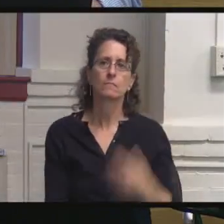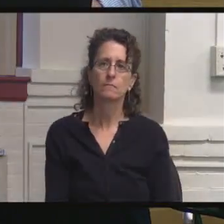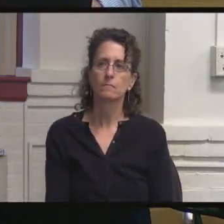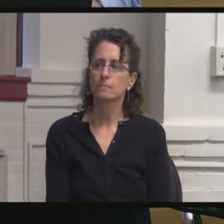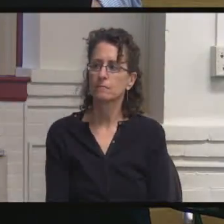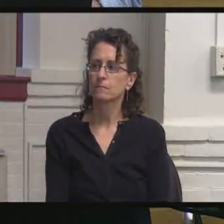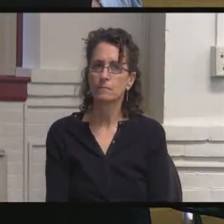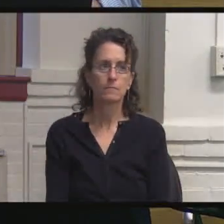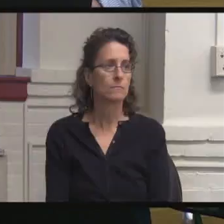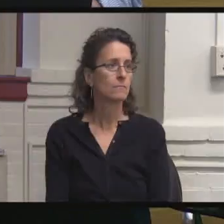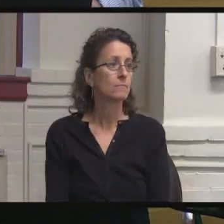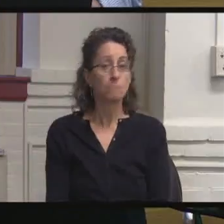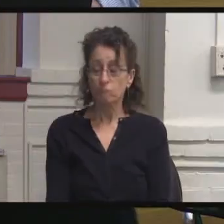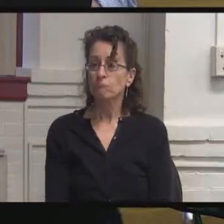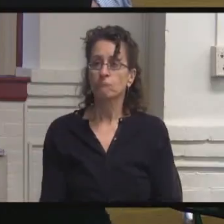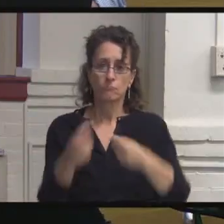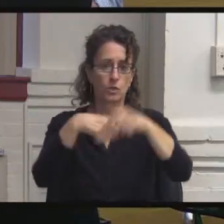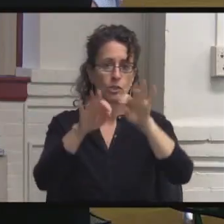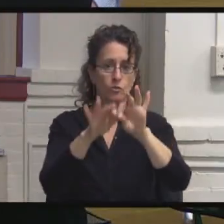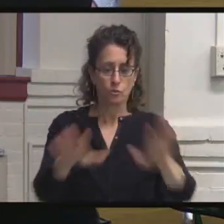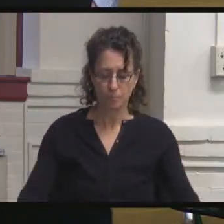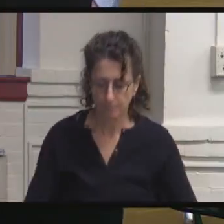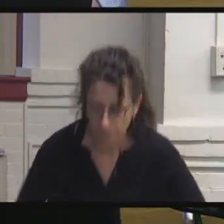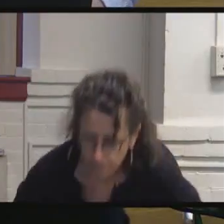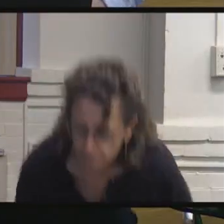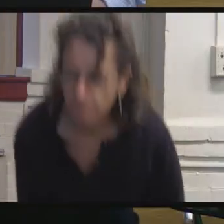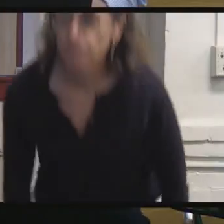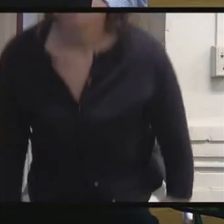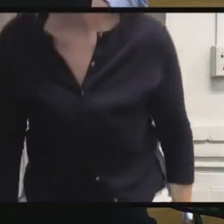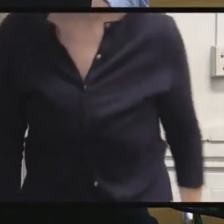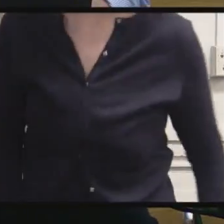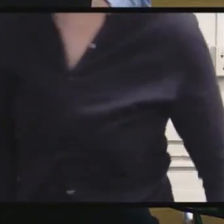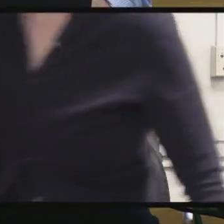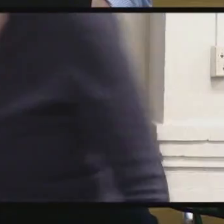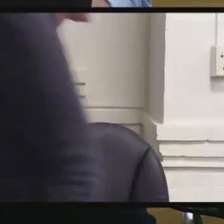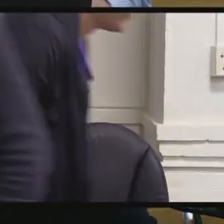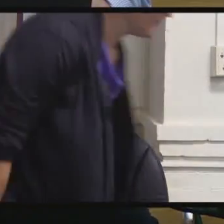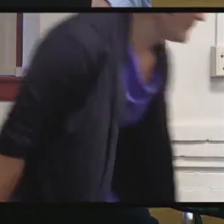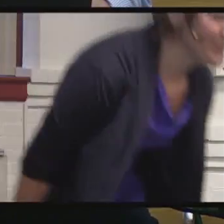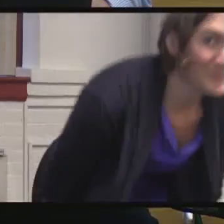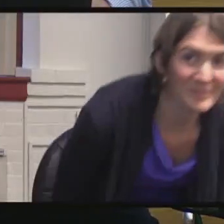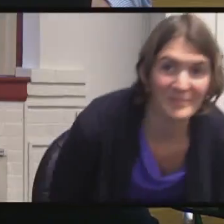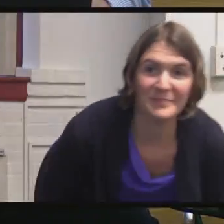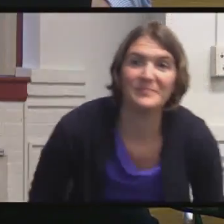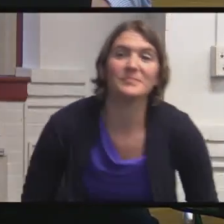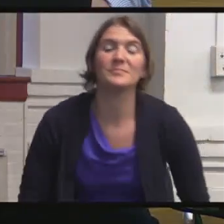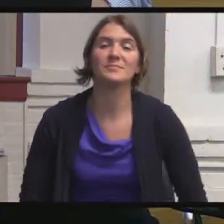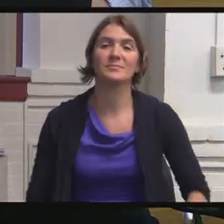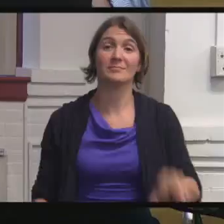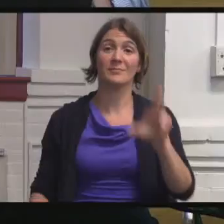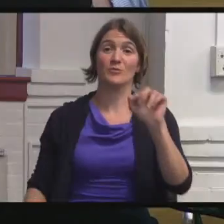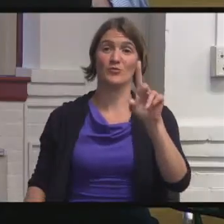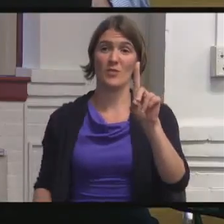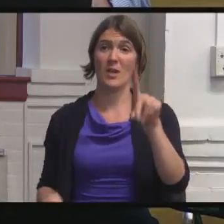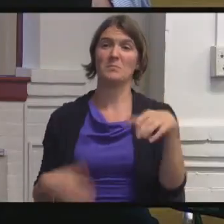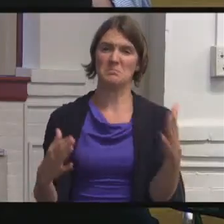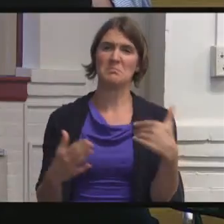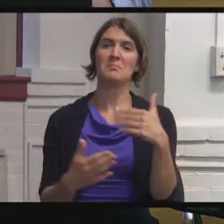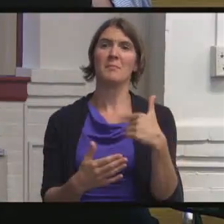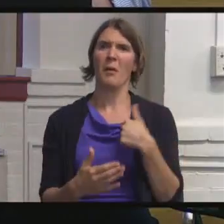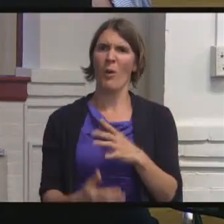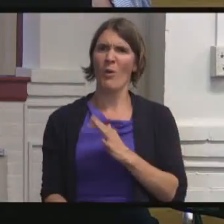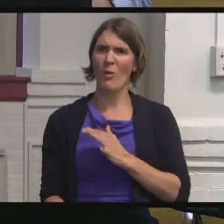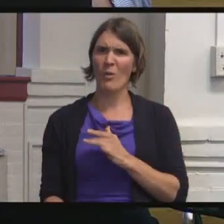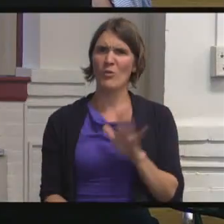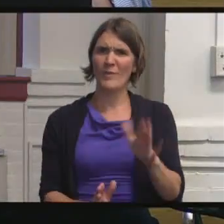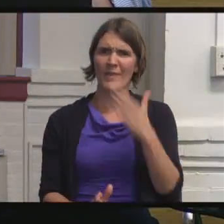All right, so there's going to be some overlap here because of using the same images. So I appreciate that previous photo